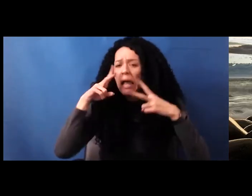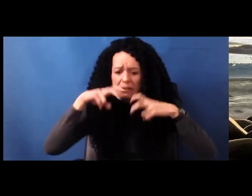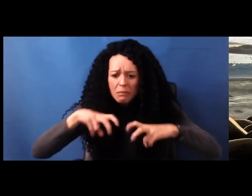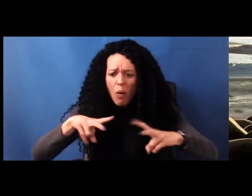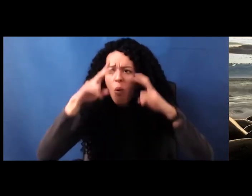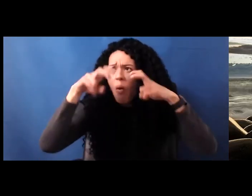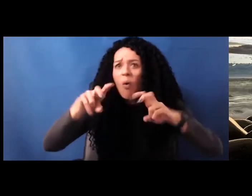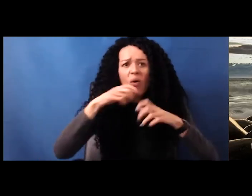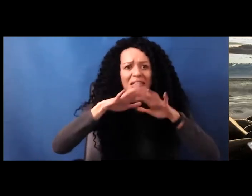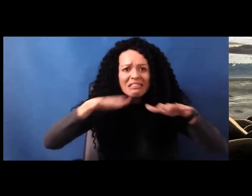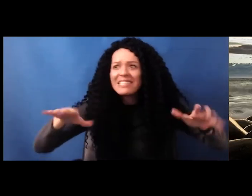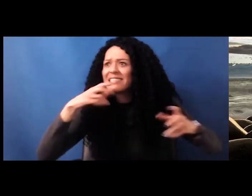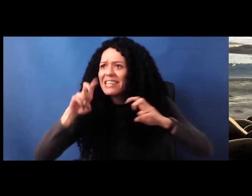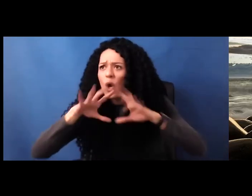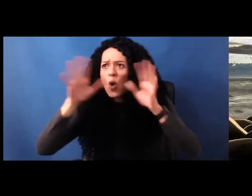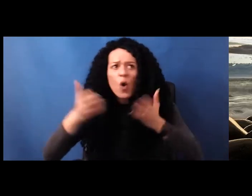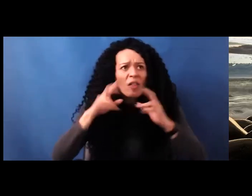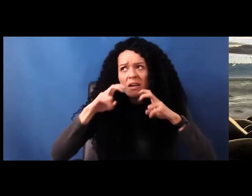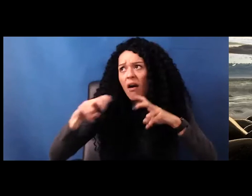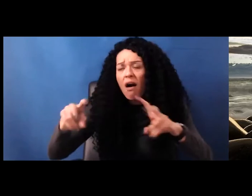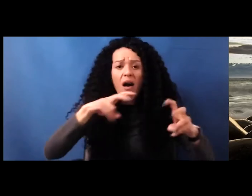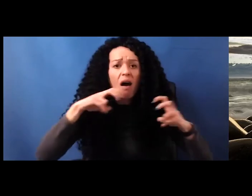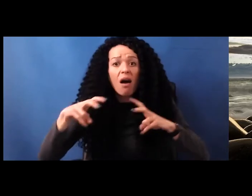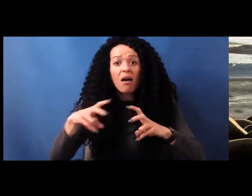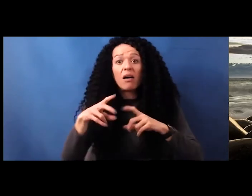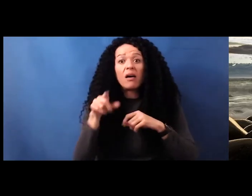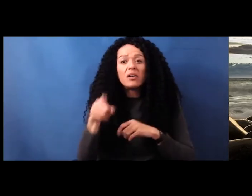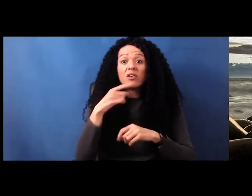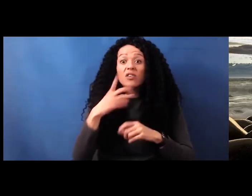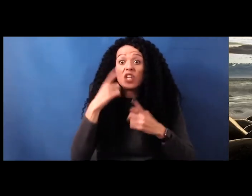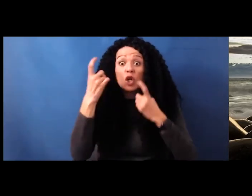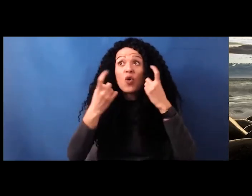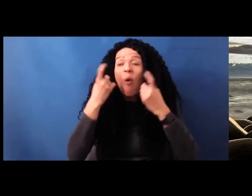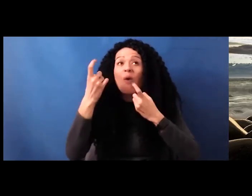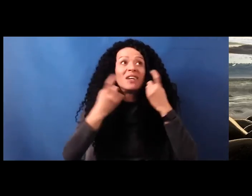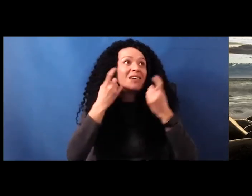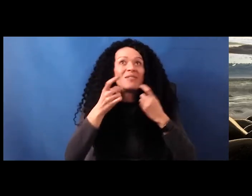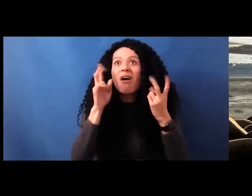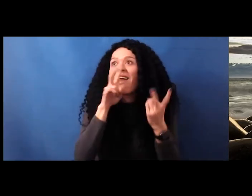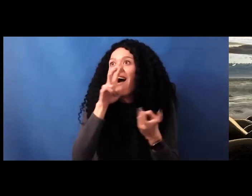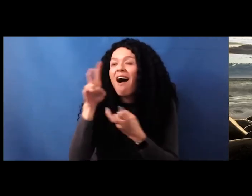the waves and the earth itself. She was awash with curiosity.